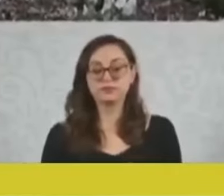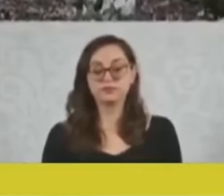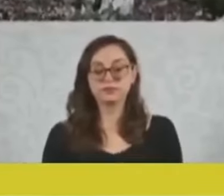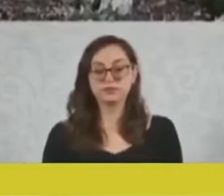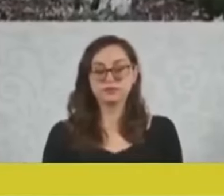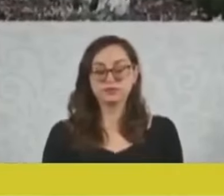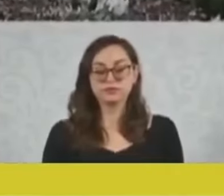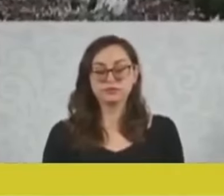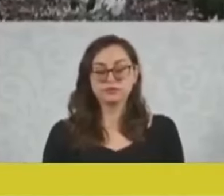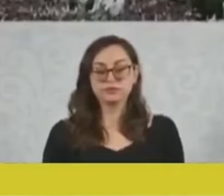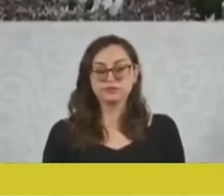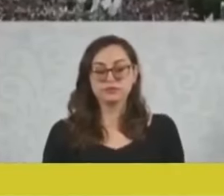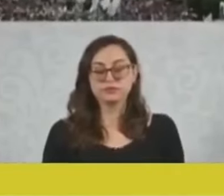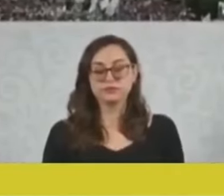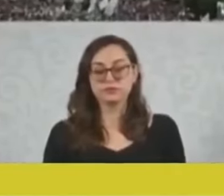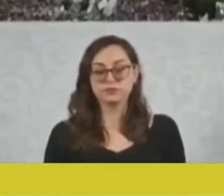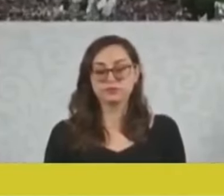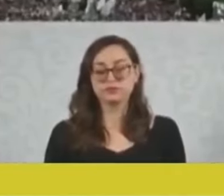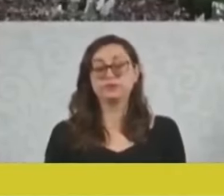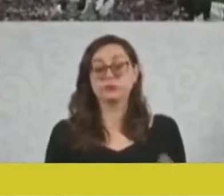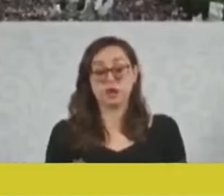86. We will strengthen